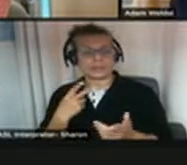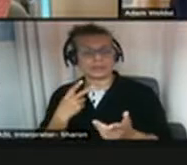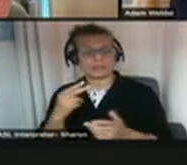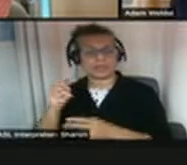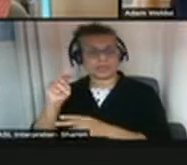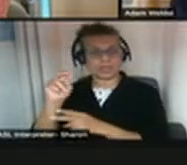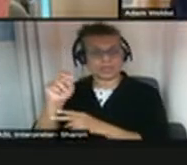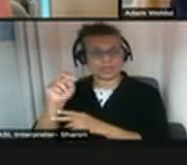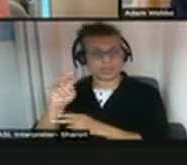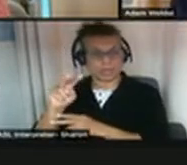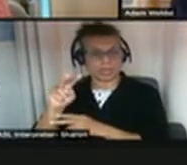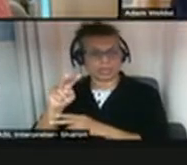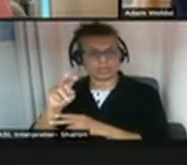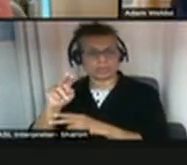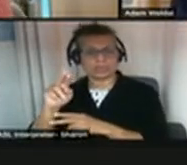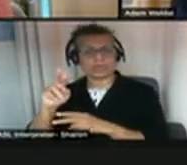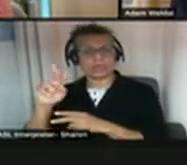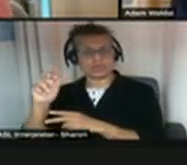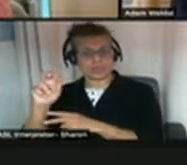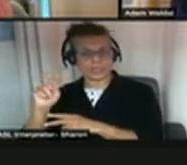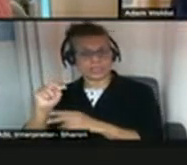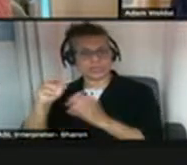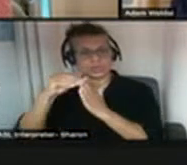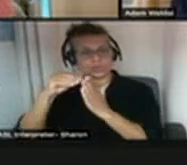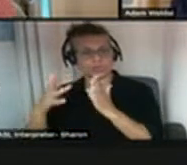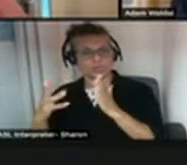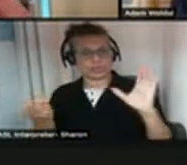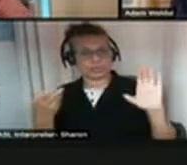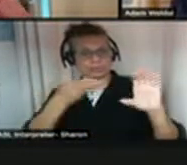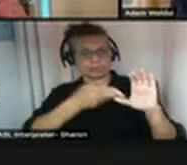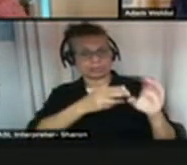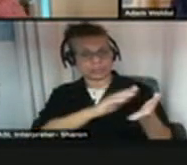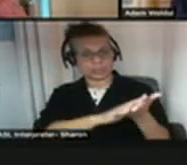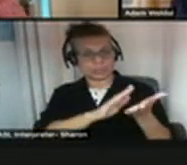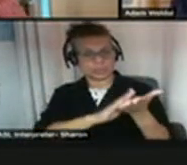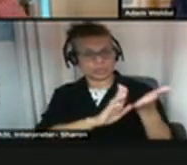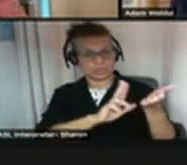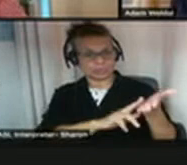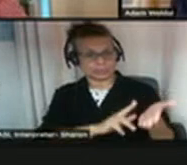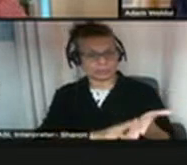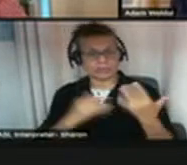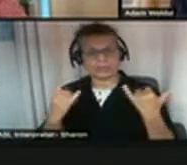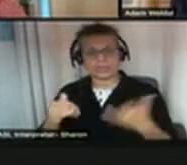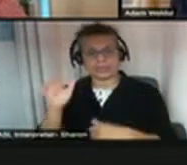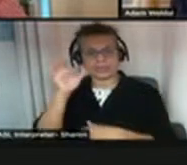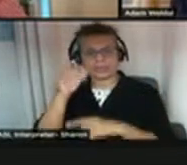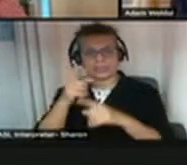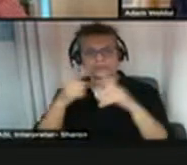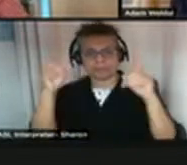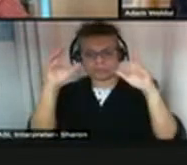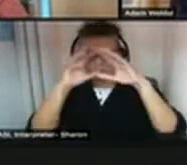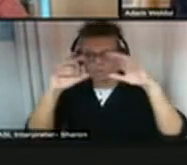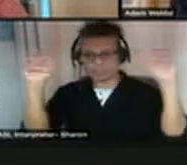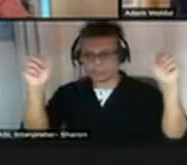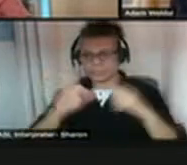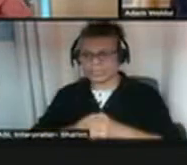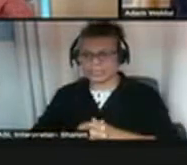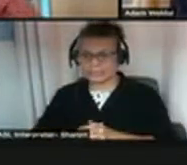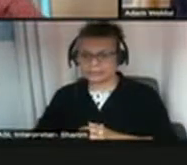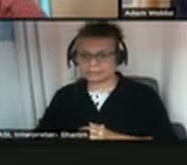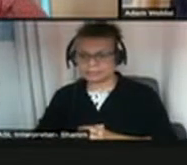non-resident student enrollment. Let's hear from our superintendent on what this is.